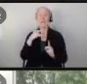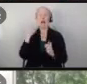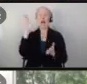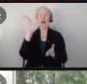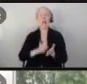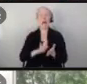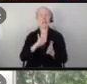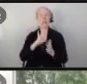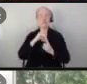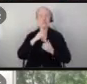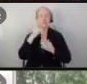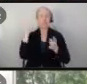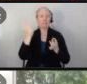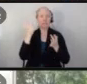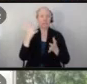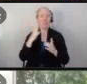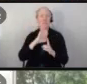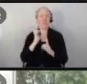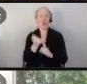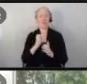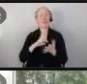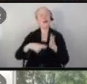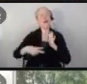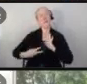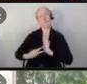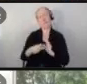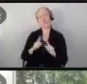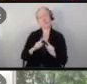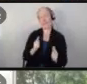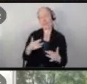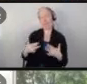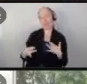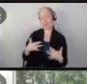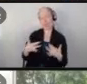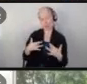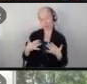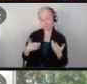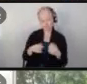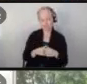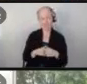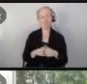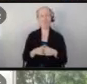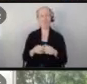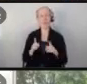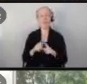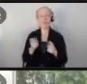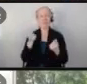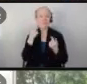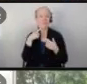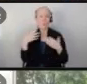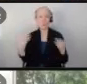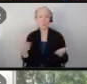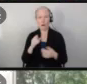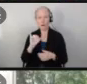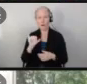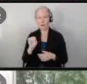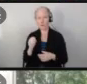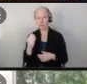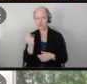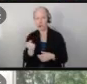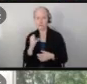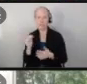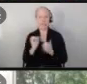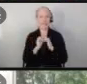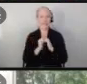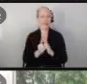of the concerns you have are different. But understanding what the jobs are and how to get the missions